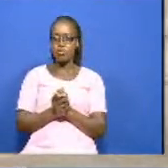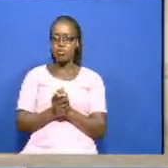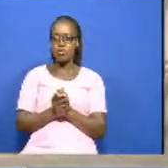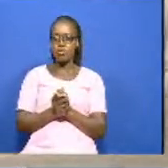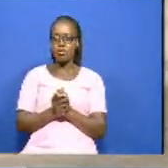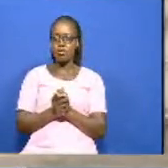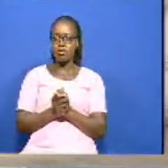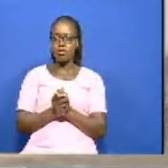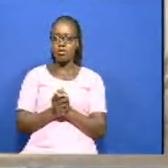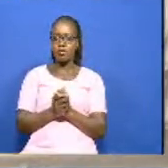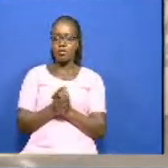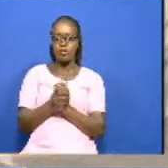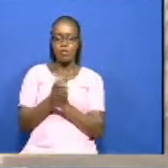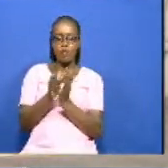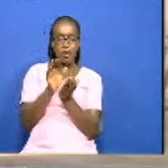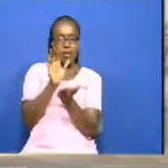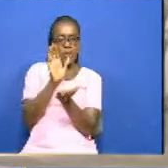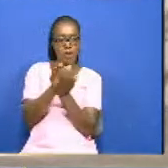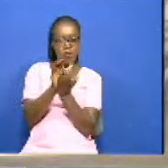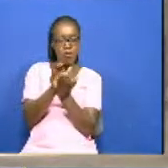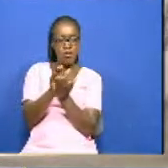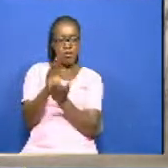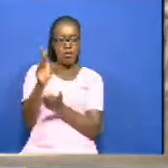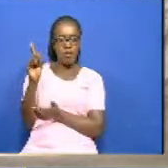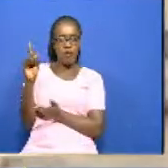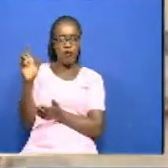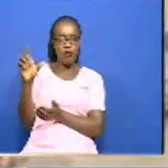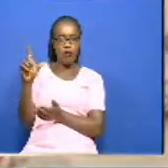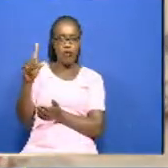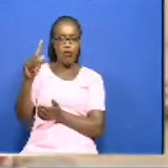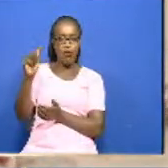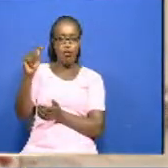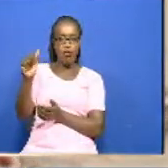At the heart of Tana Delta Sub-County, Tana River County.